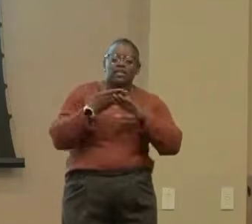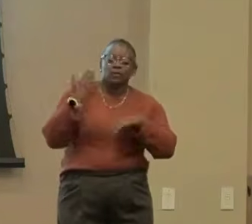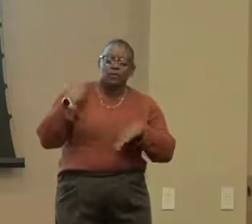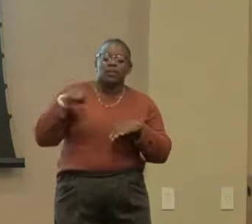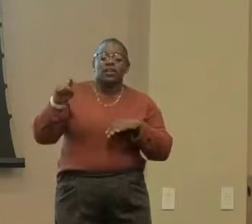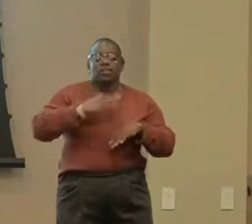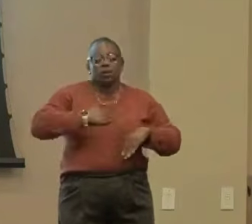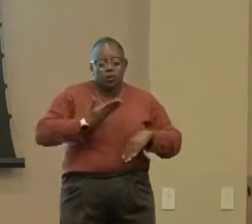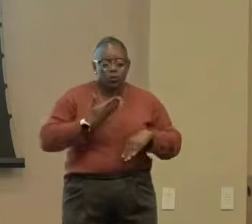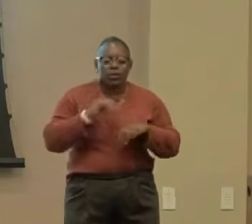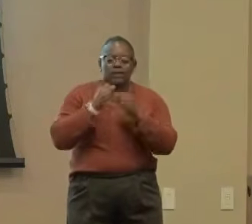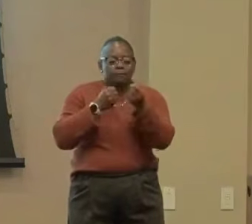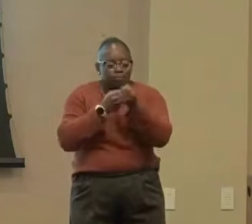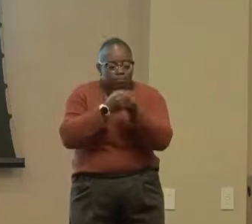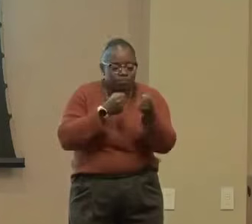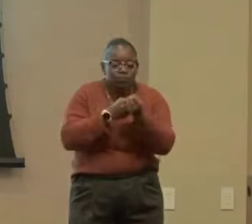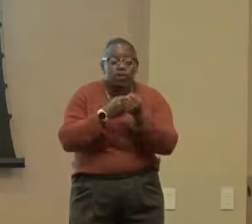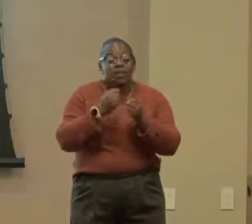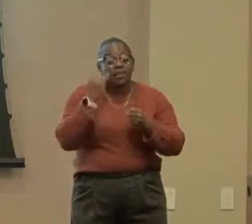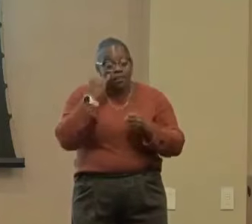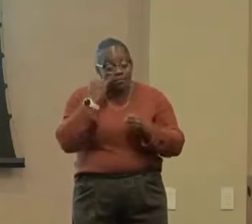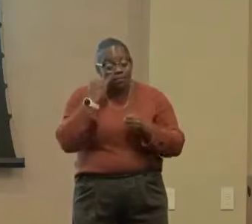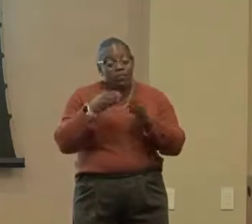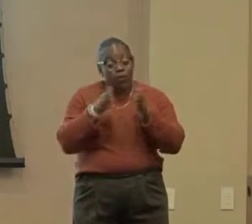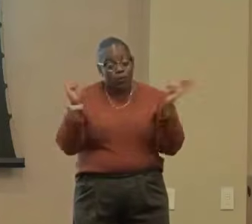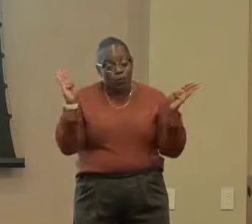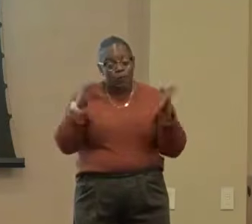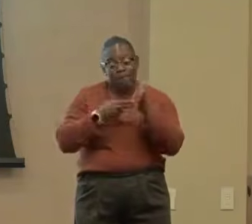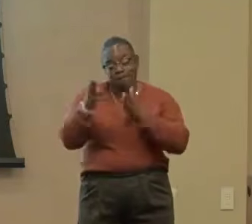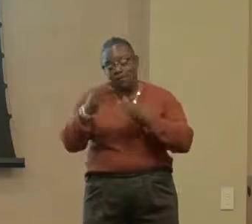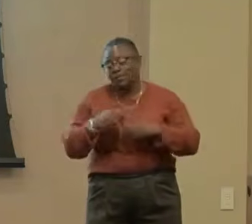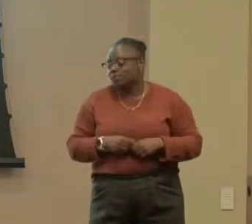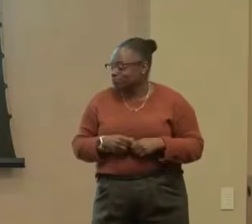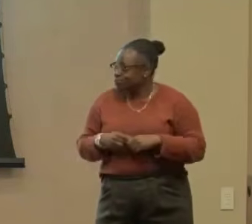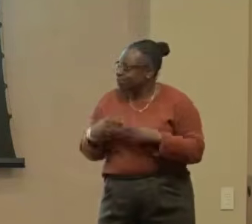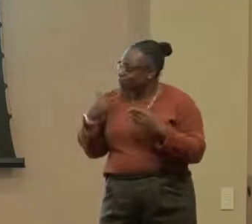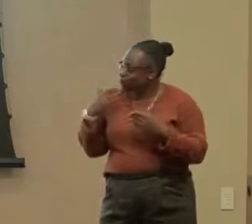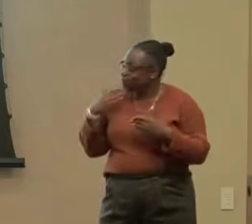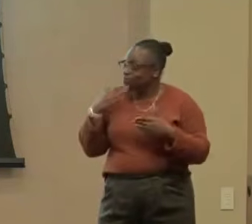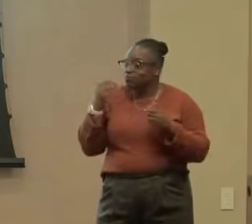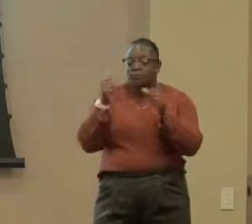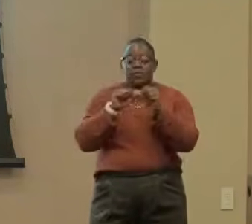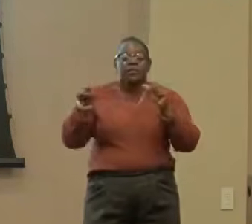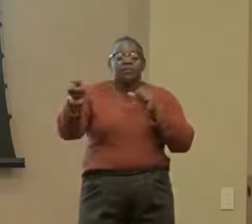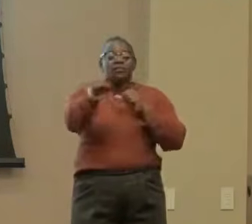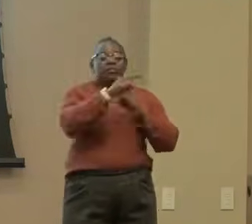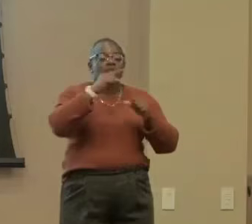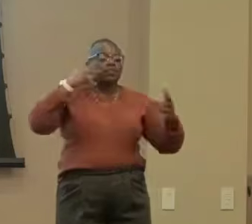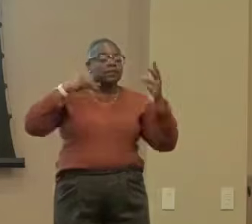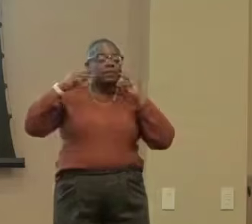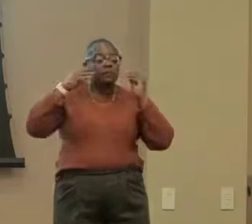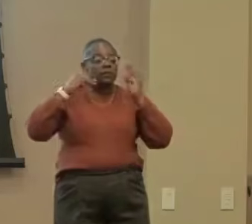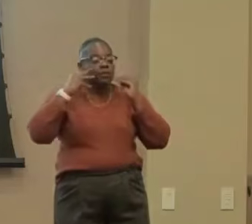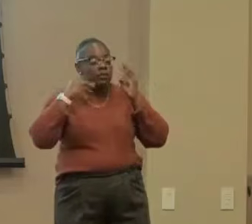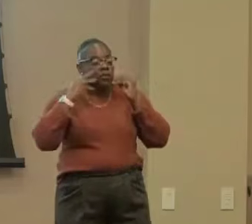more willing to work with you when you are transparent, as hard as it may be. Thank you, Vanya. Anybody in the room have an